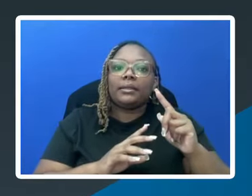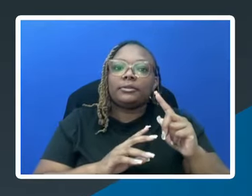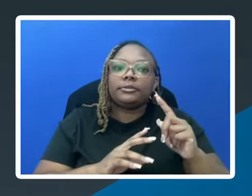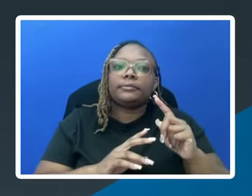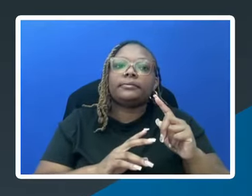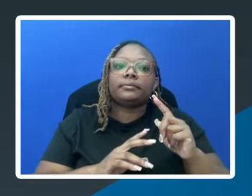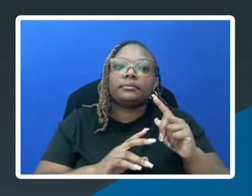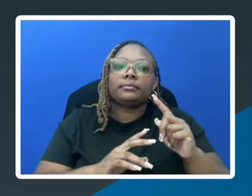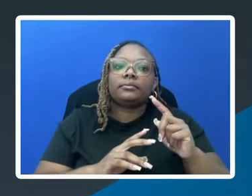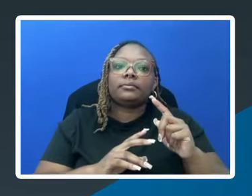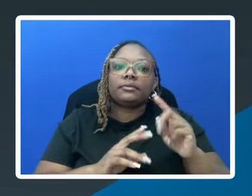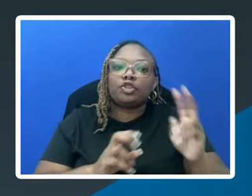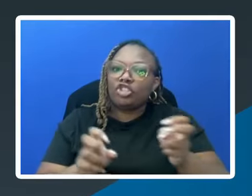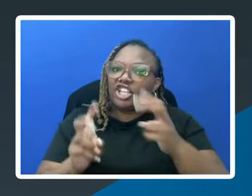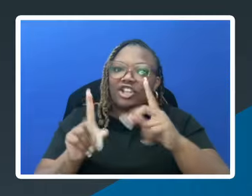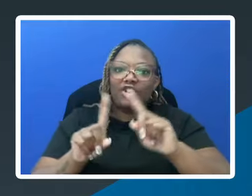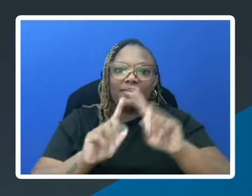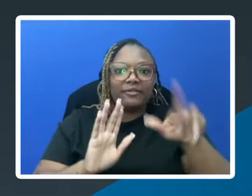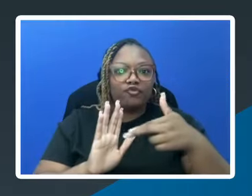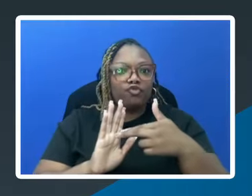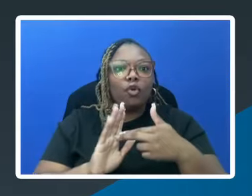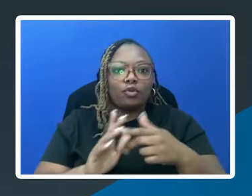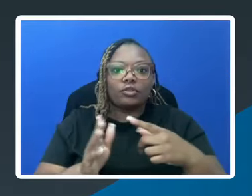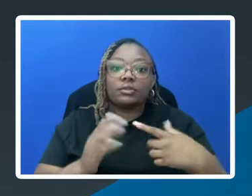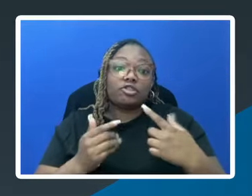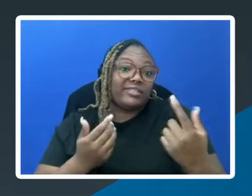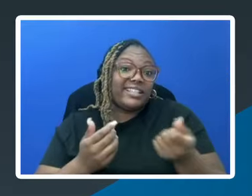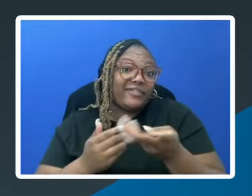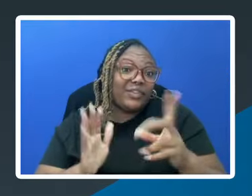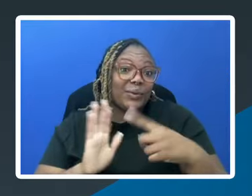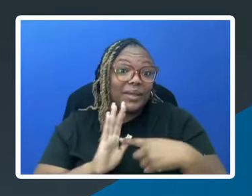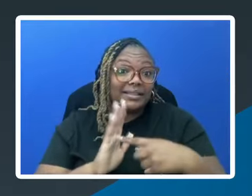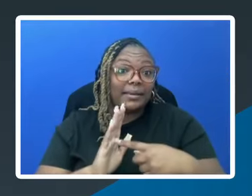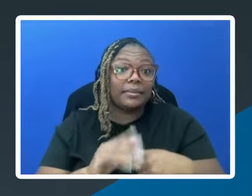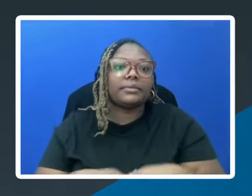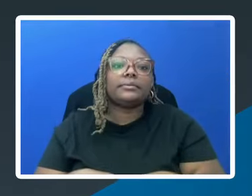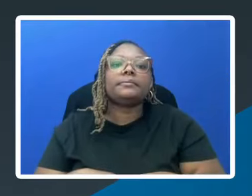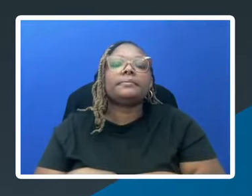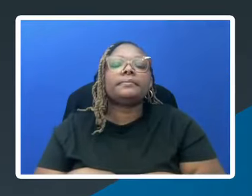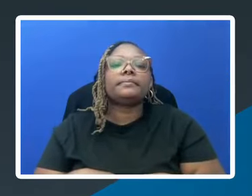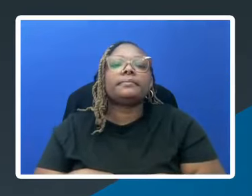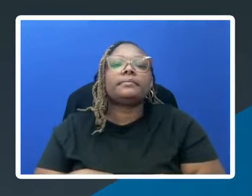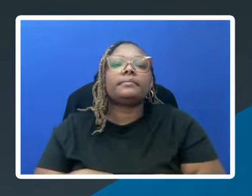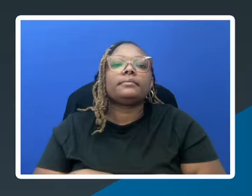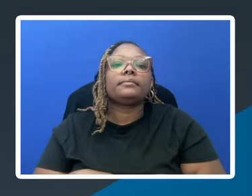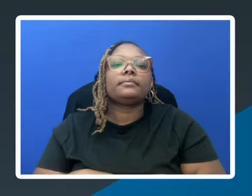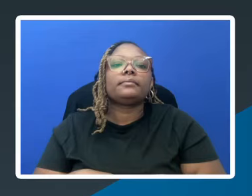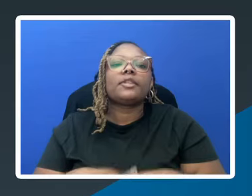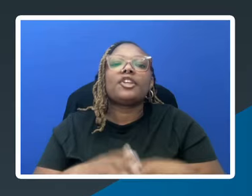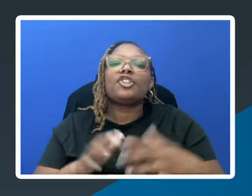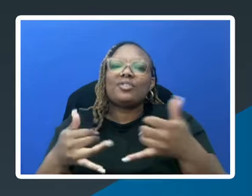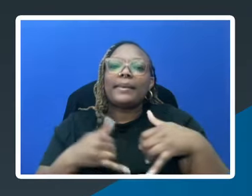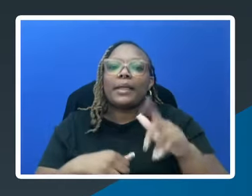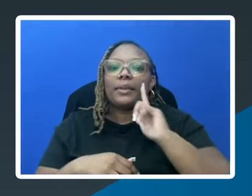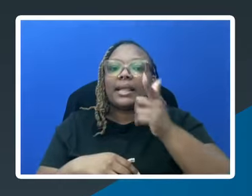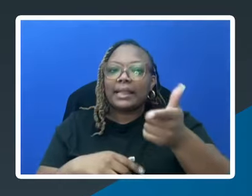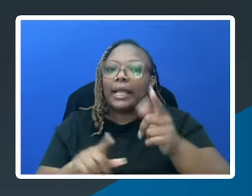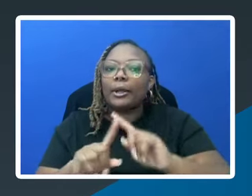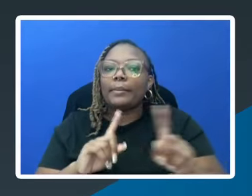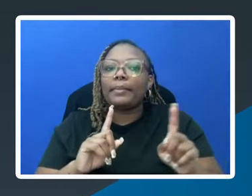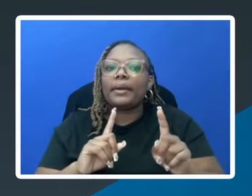could take on. So here's some examples, right? And I'm going to do, let's go to one of these. And y'all can play with this later. And there are lots of